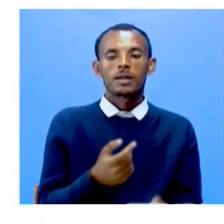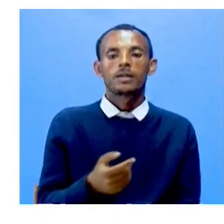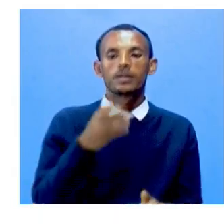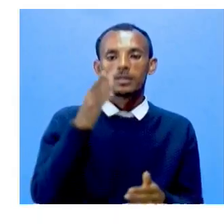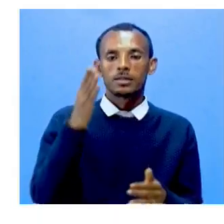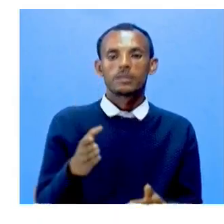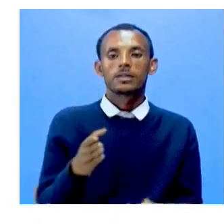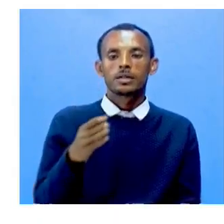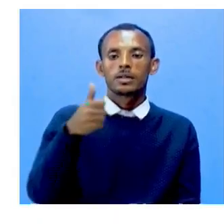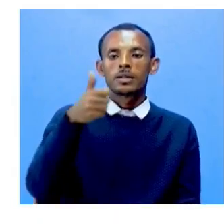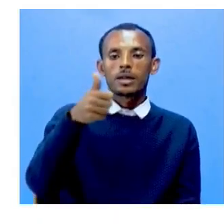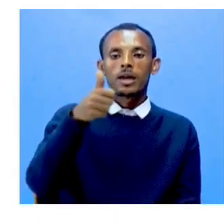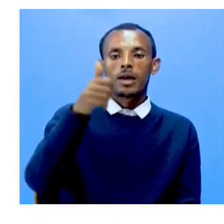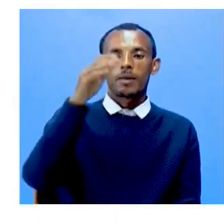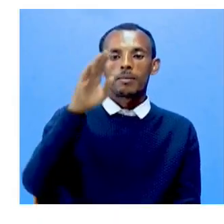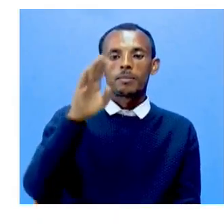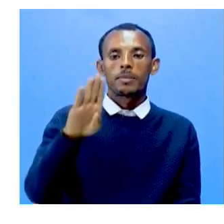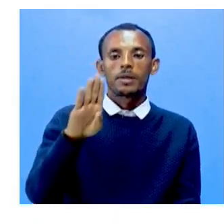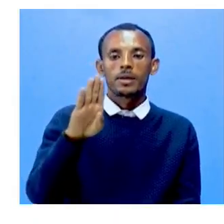side AB